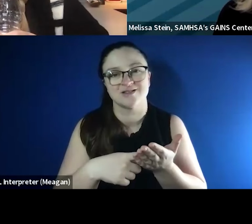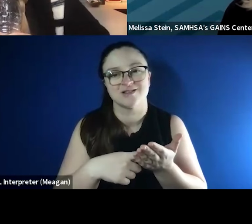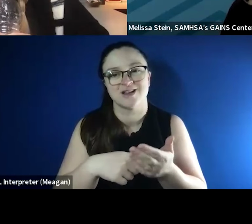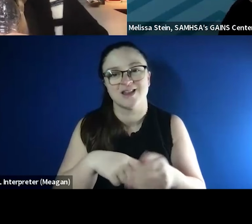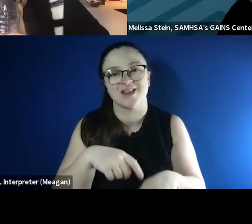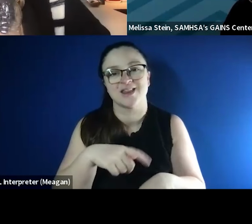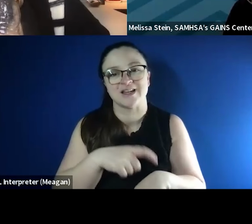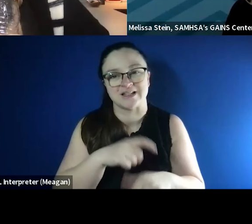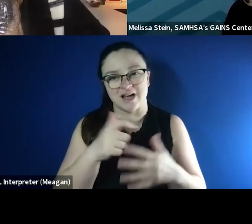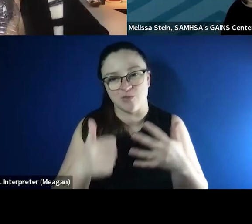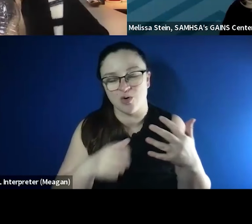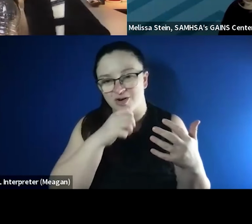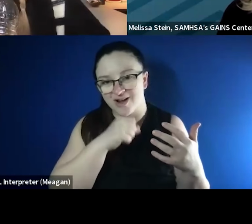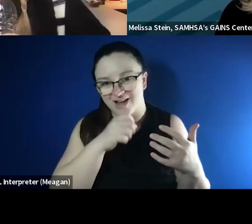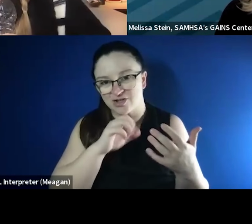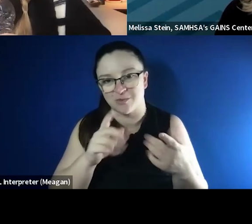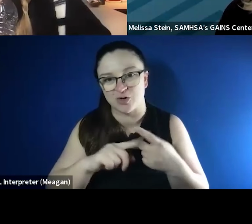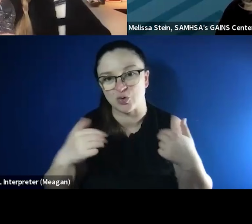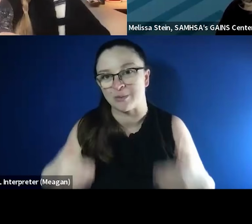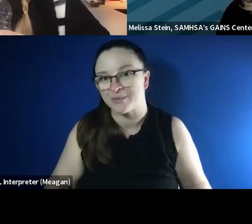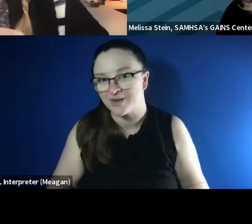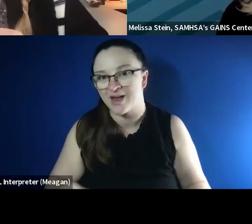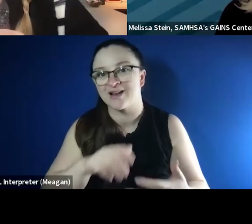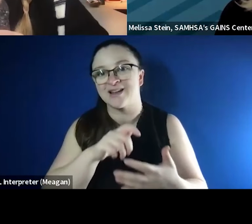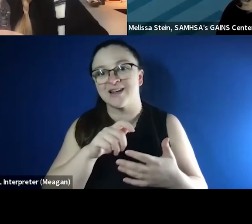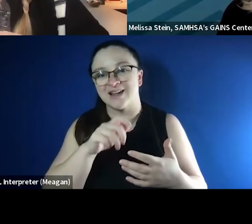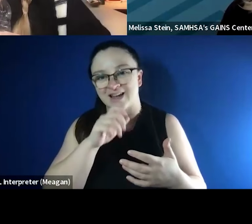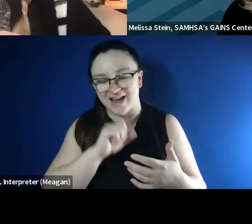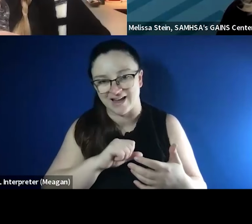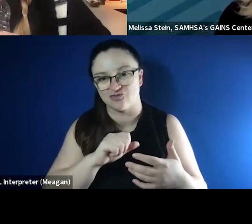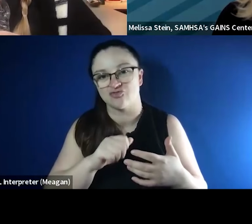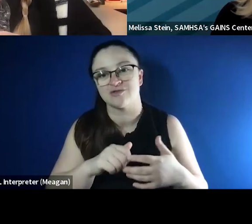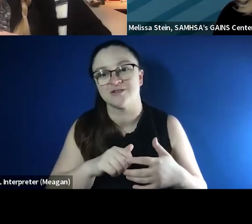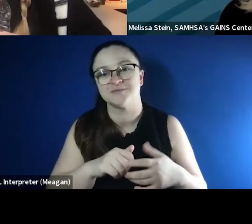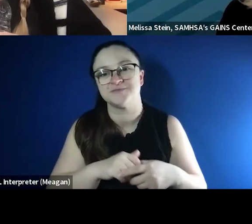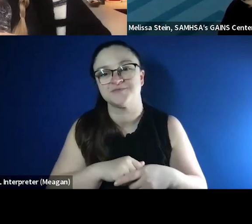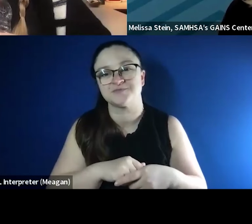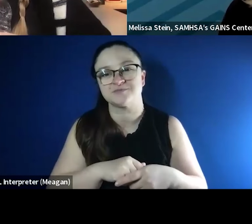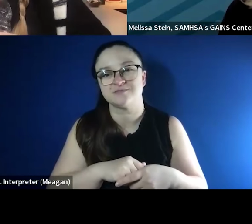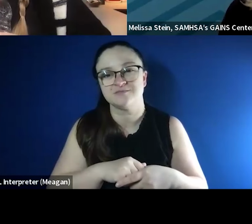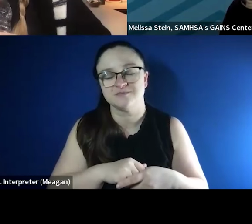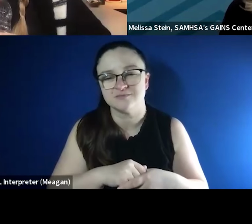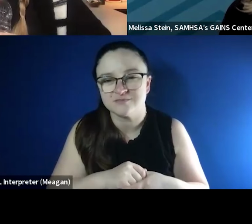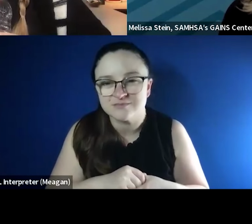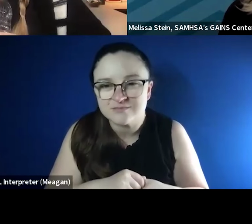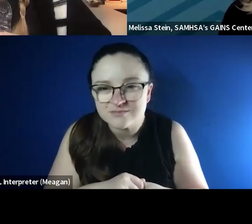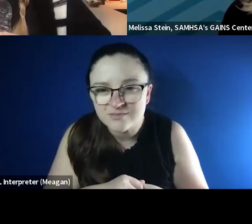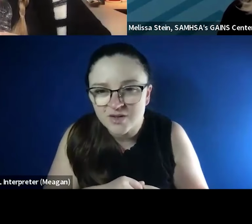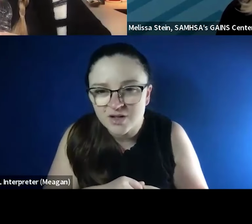physio age, but science has also shown that those cognitively with prolonged or sense of incarceration,